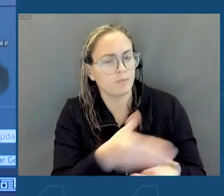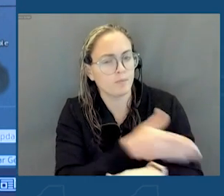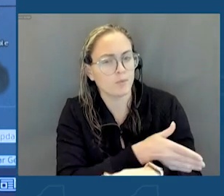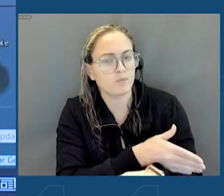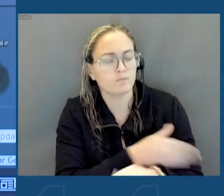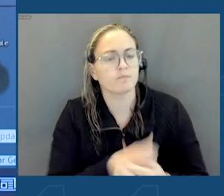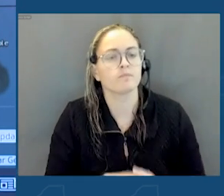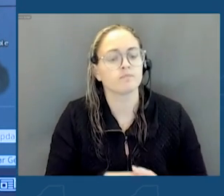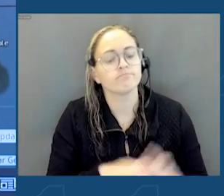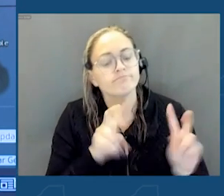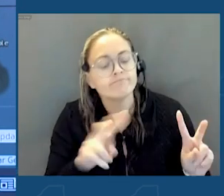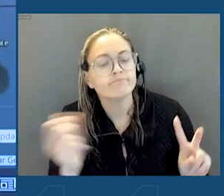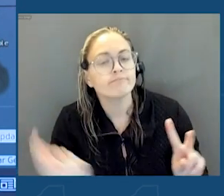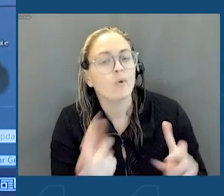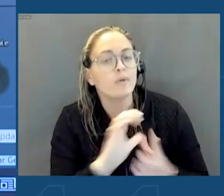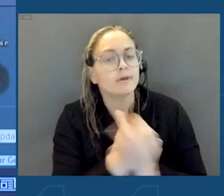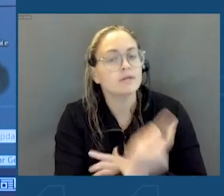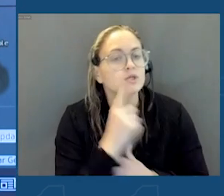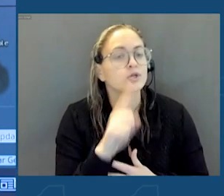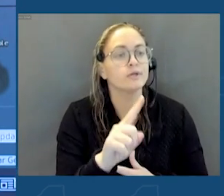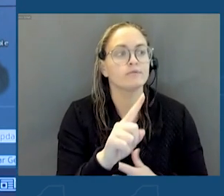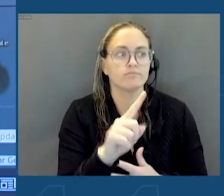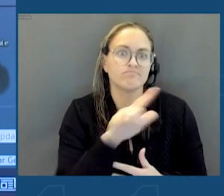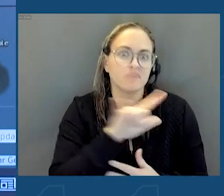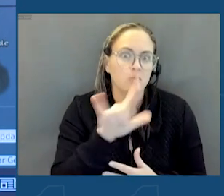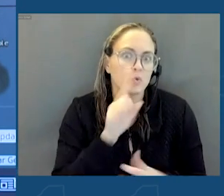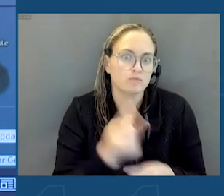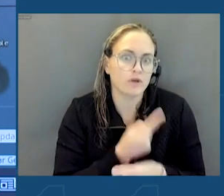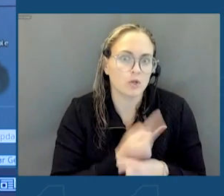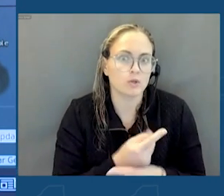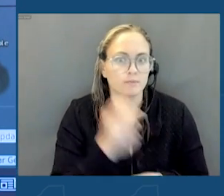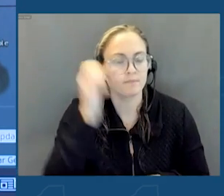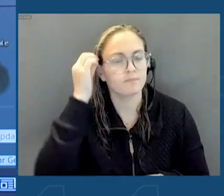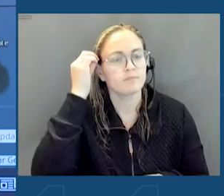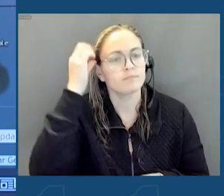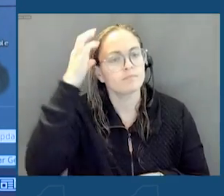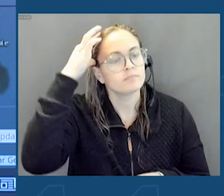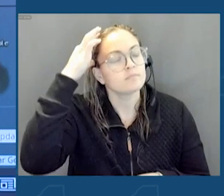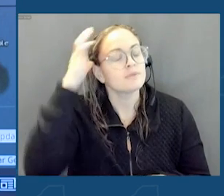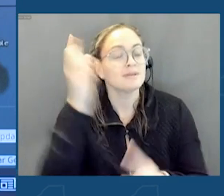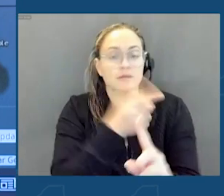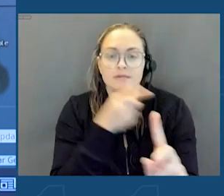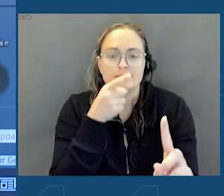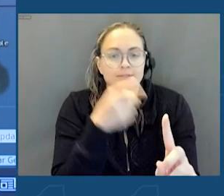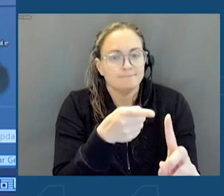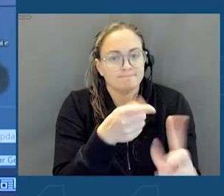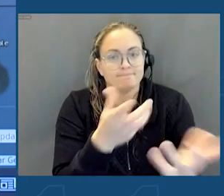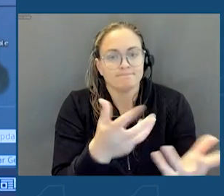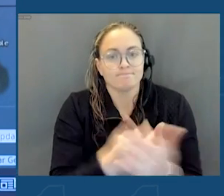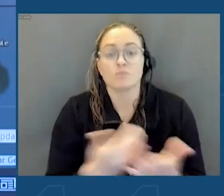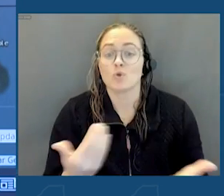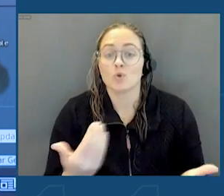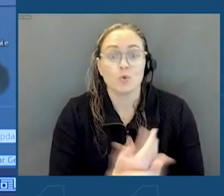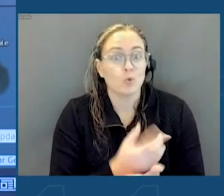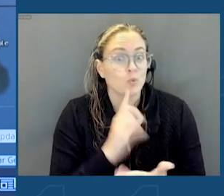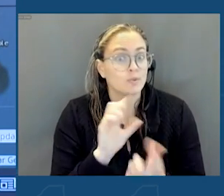we're monitoring all the conditions at airports regularly. Here's my message. This is the new reality we're dealing